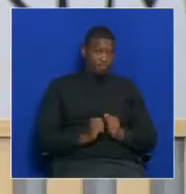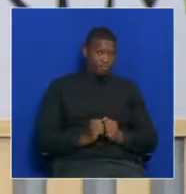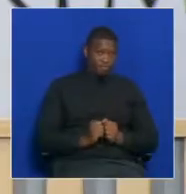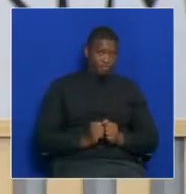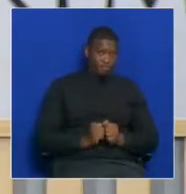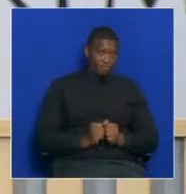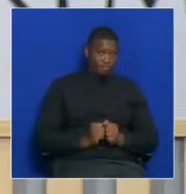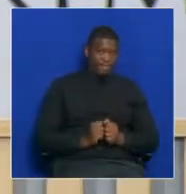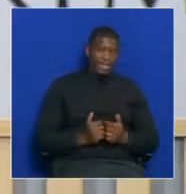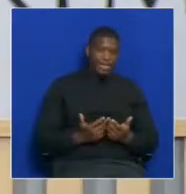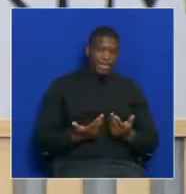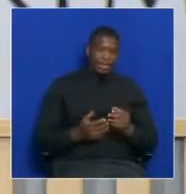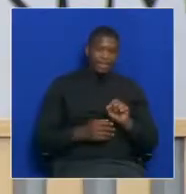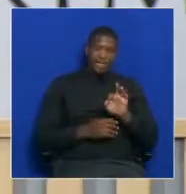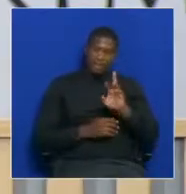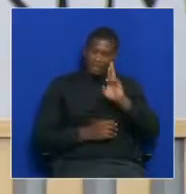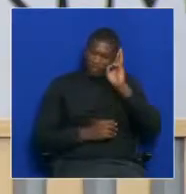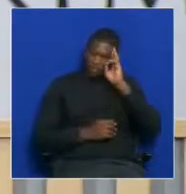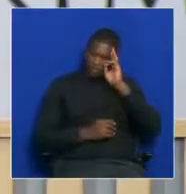And if I remember his